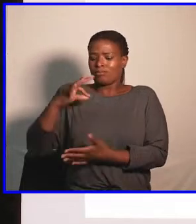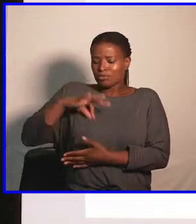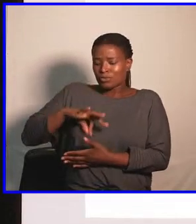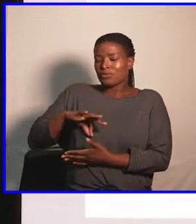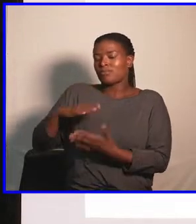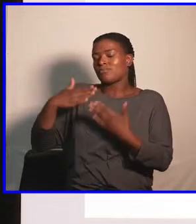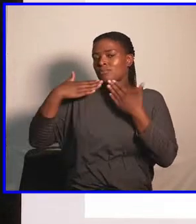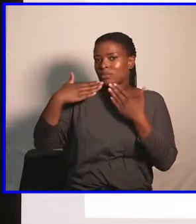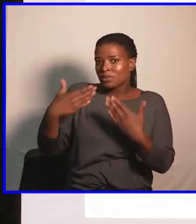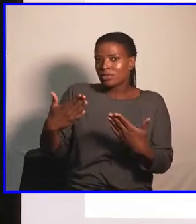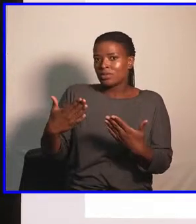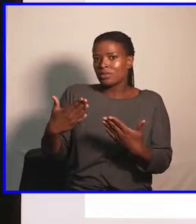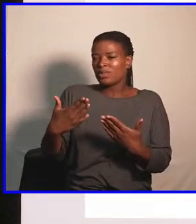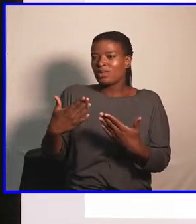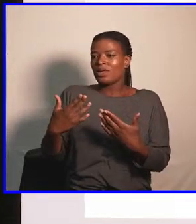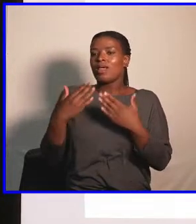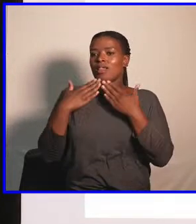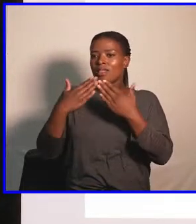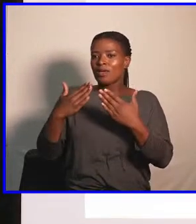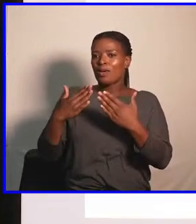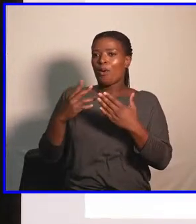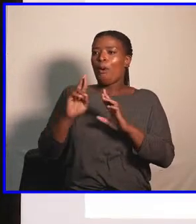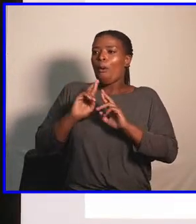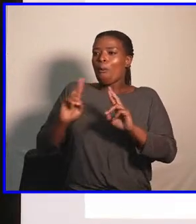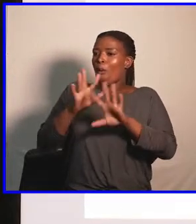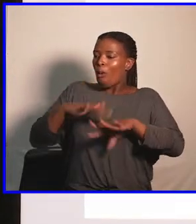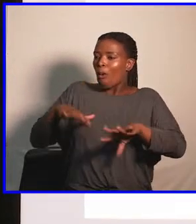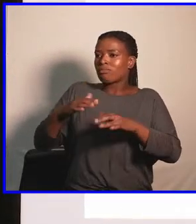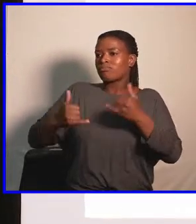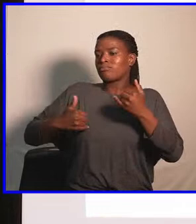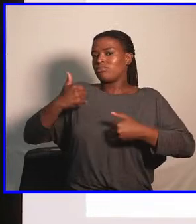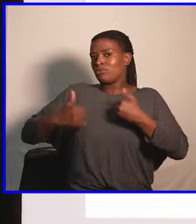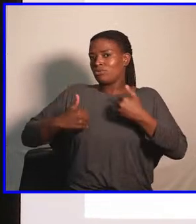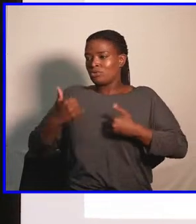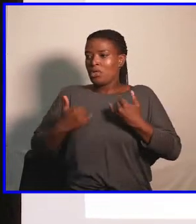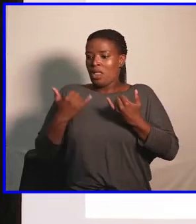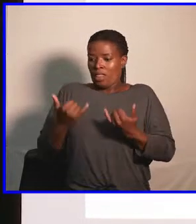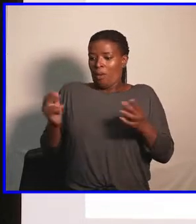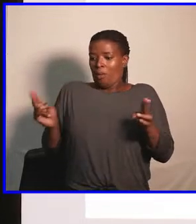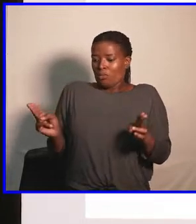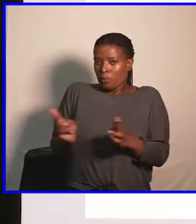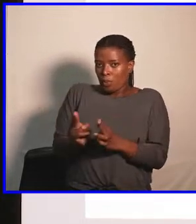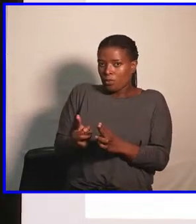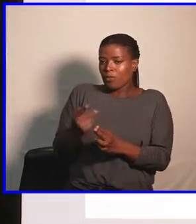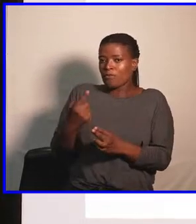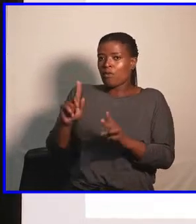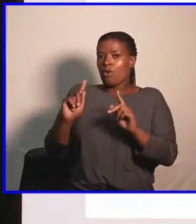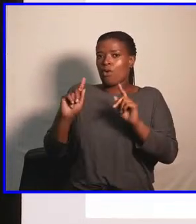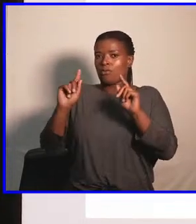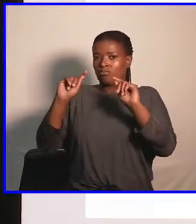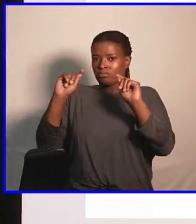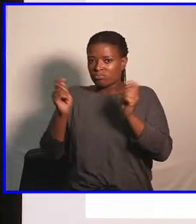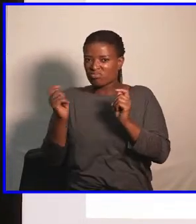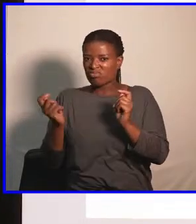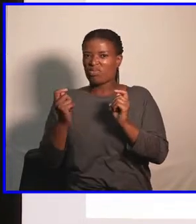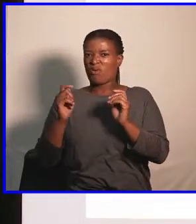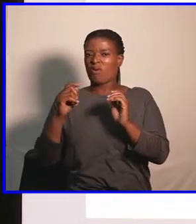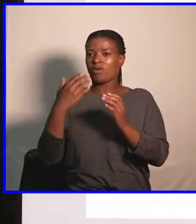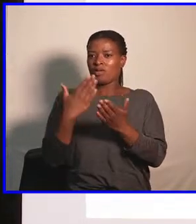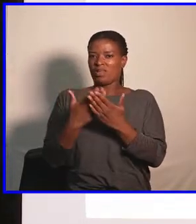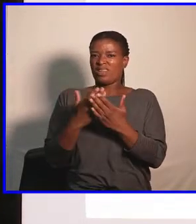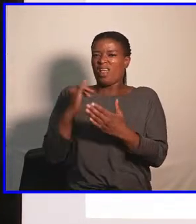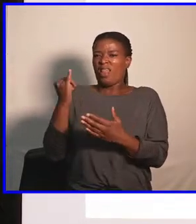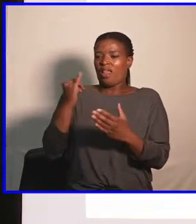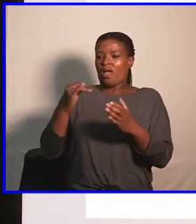Thank you. I hope you've enjoyed this morning with us. We now have a small ceremony as it is appropriate at a birthday